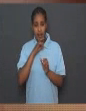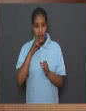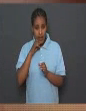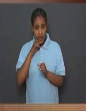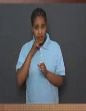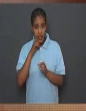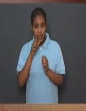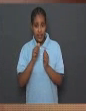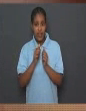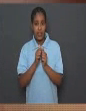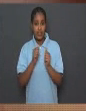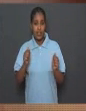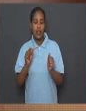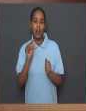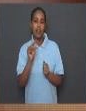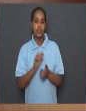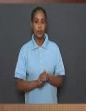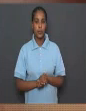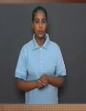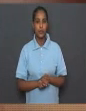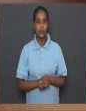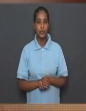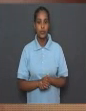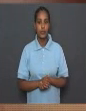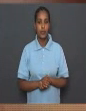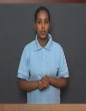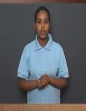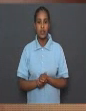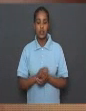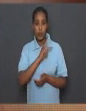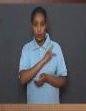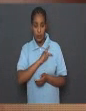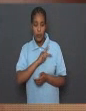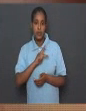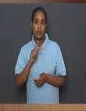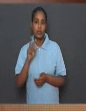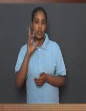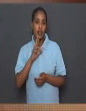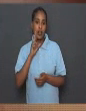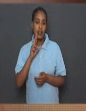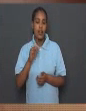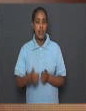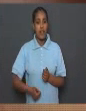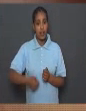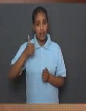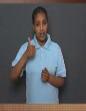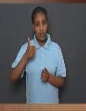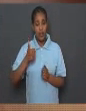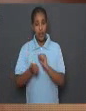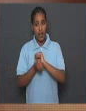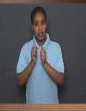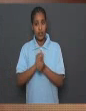and can extend less. The properties of the rubber are fundamentally